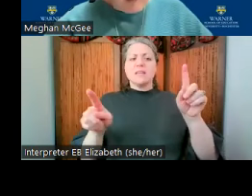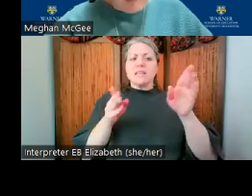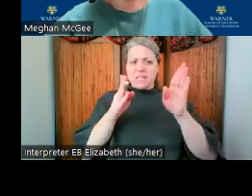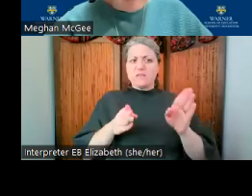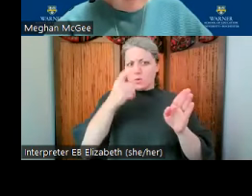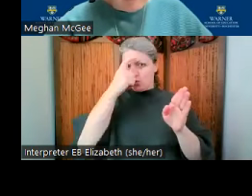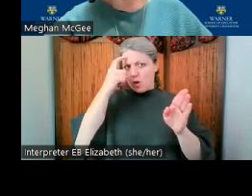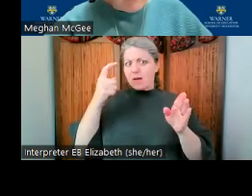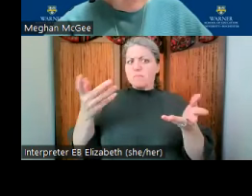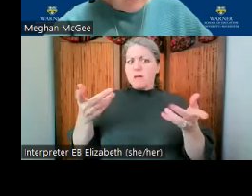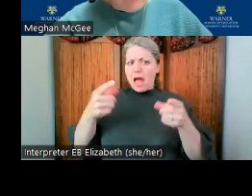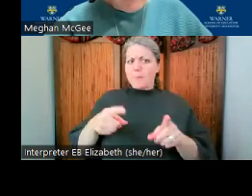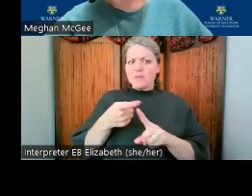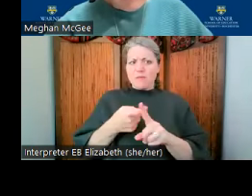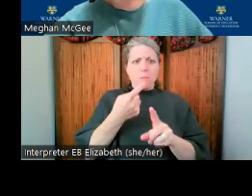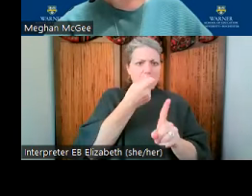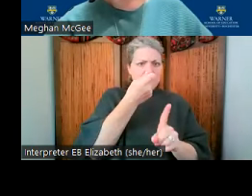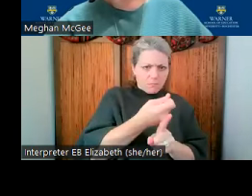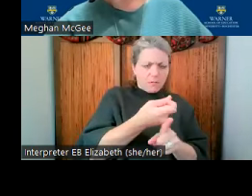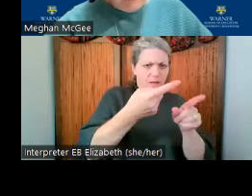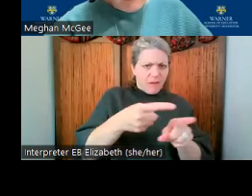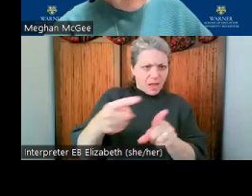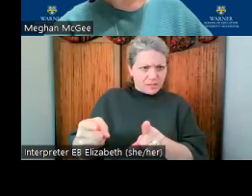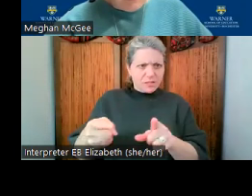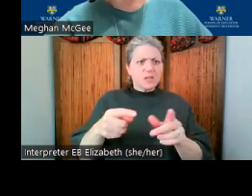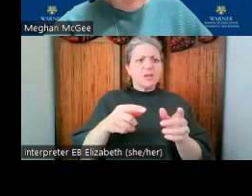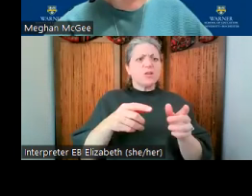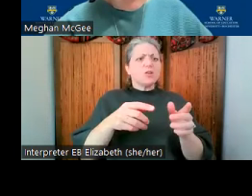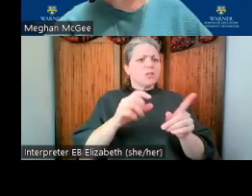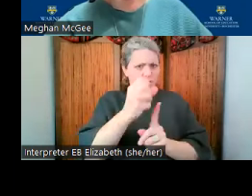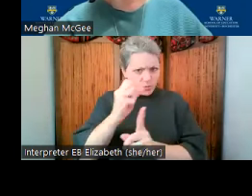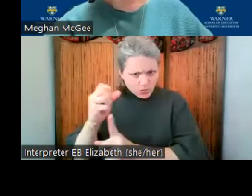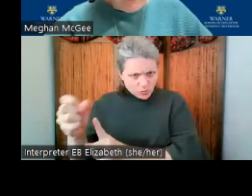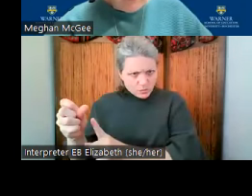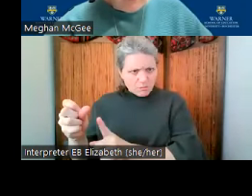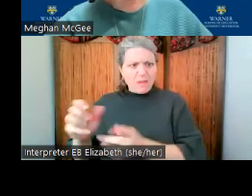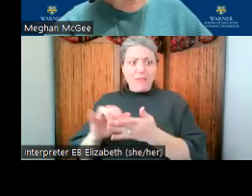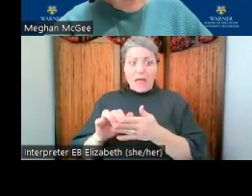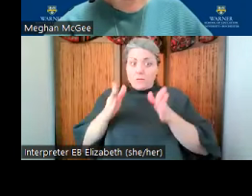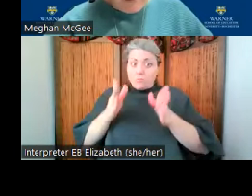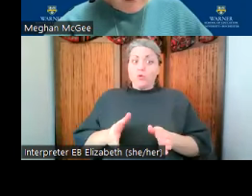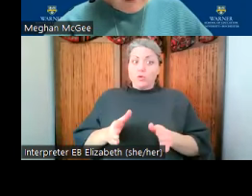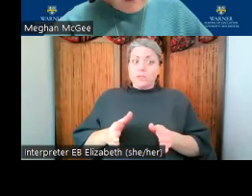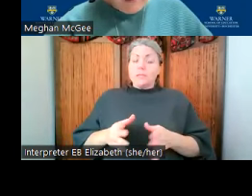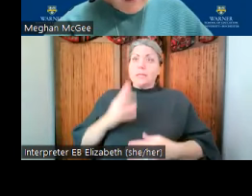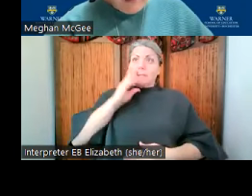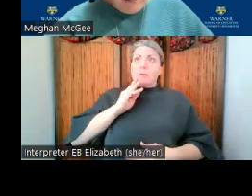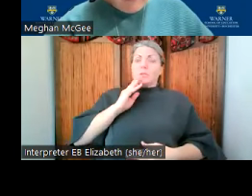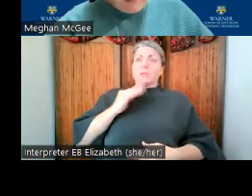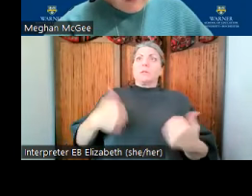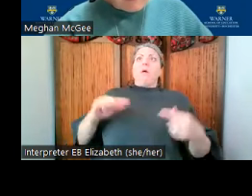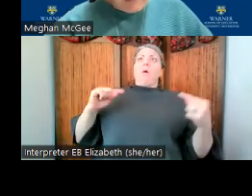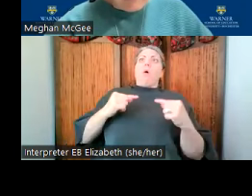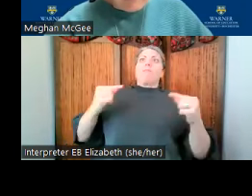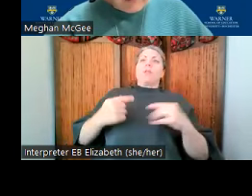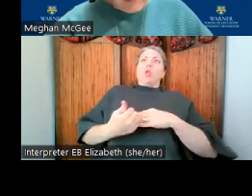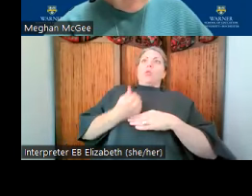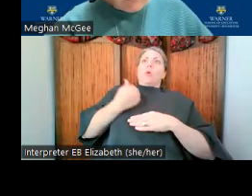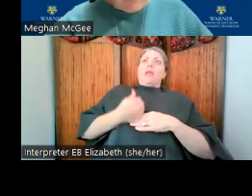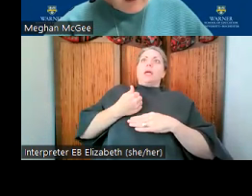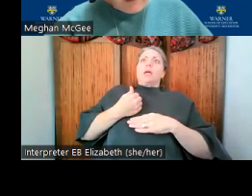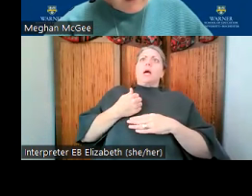experienced by an individual as physically and or emotionally harmful or threatening, and that has